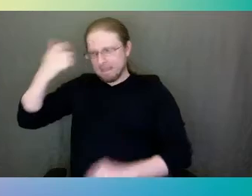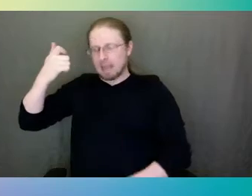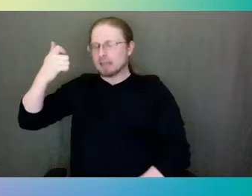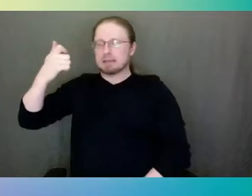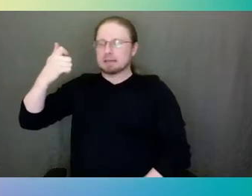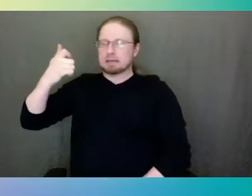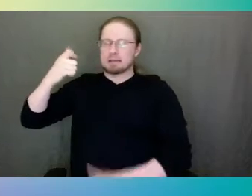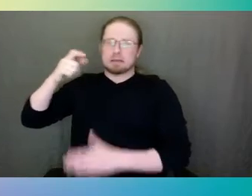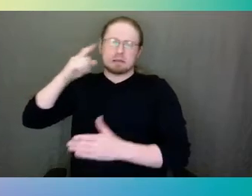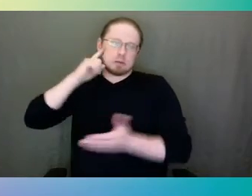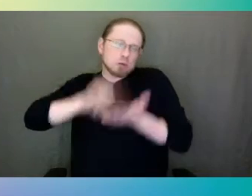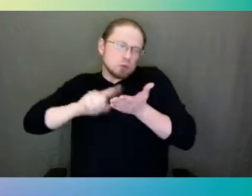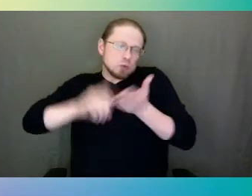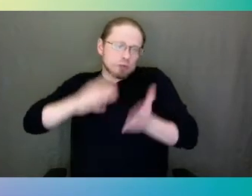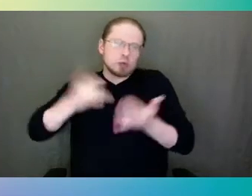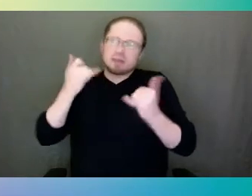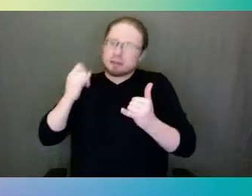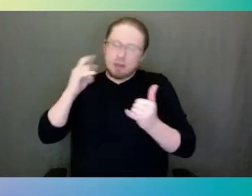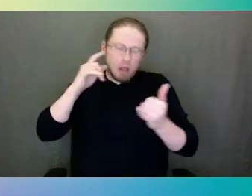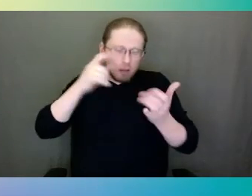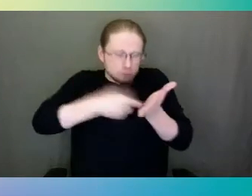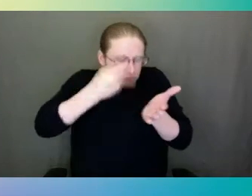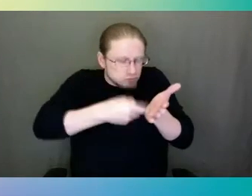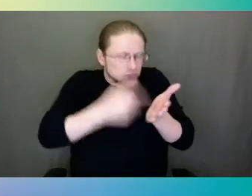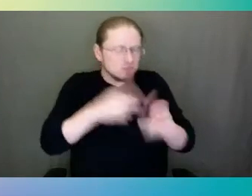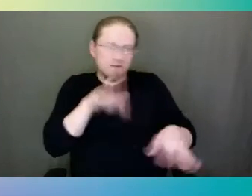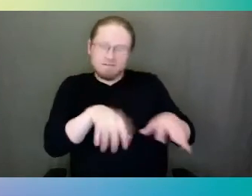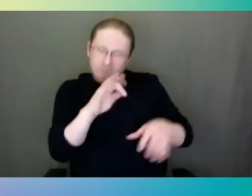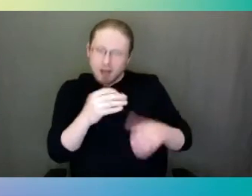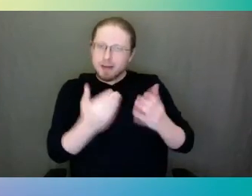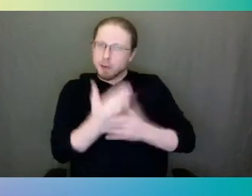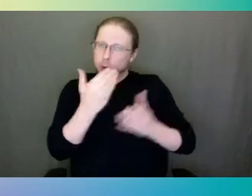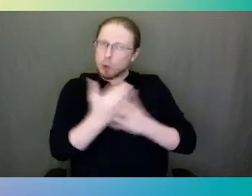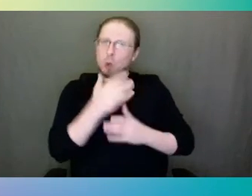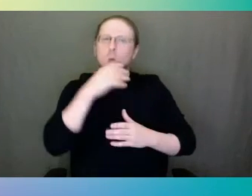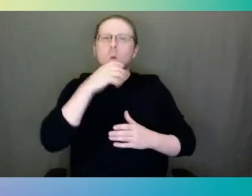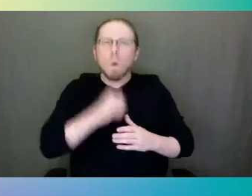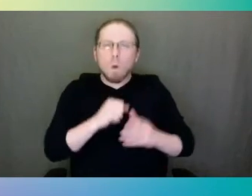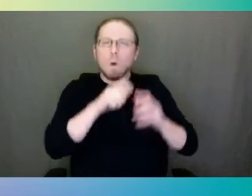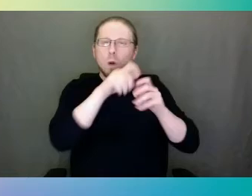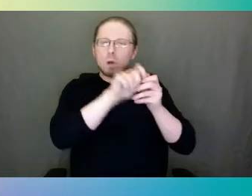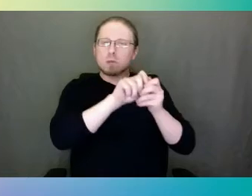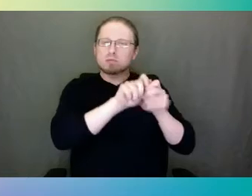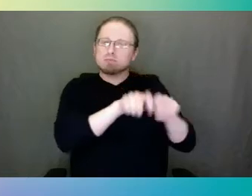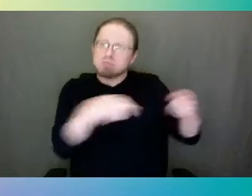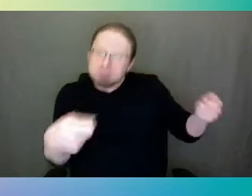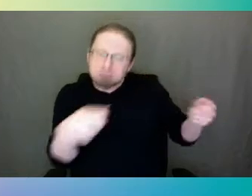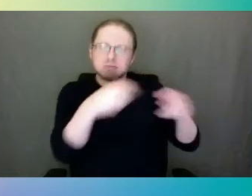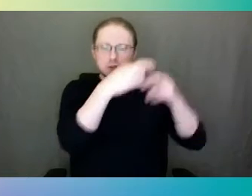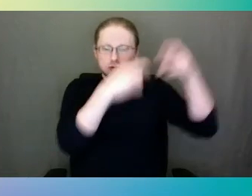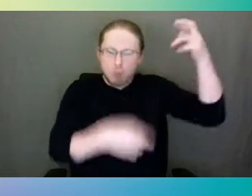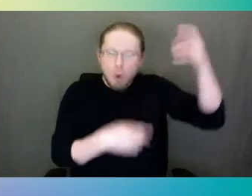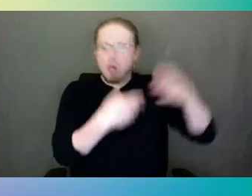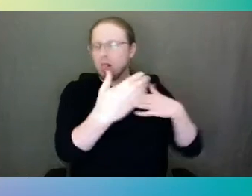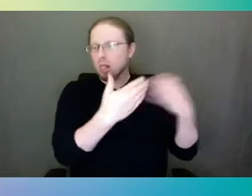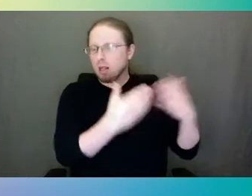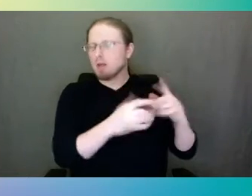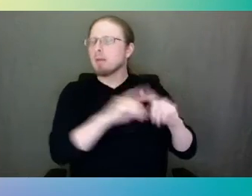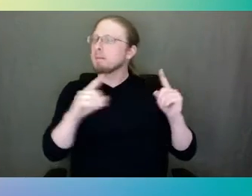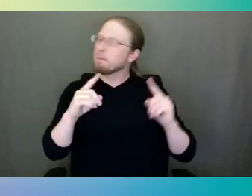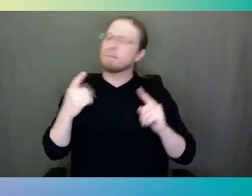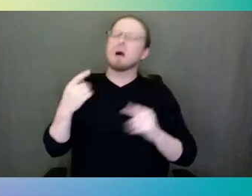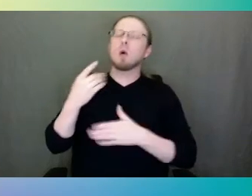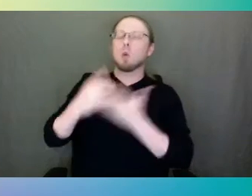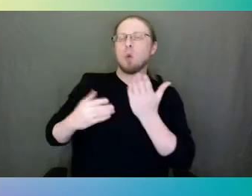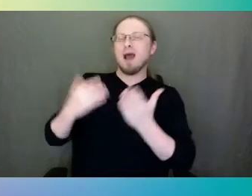In the meantime, we have to work with what God has provided with us. And one of the things that we have are some other ancient documents